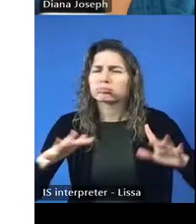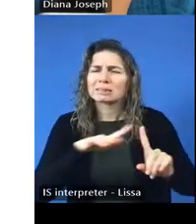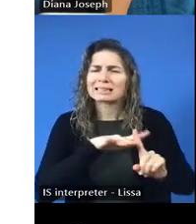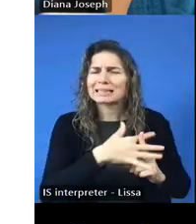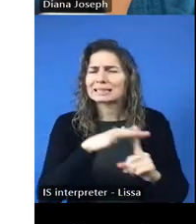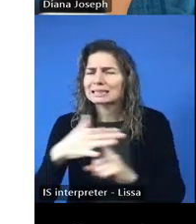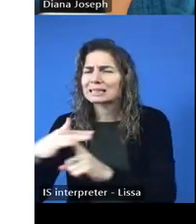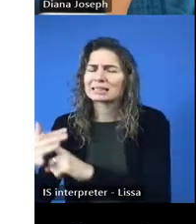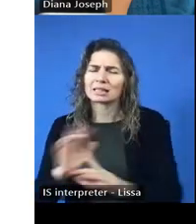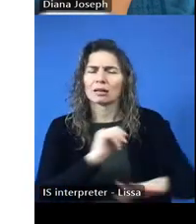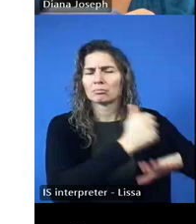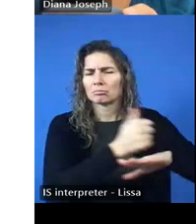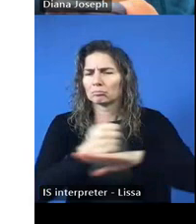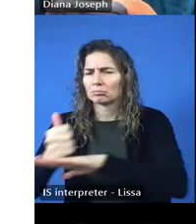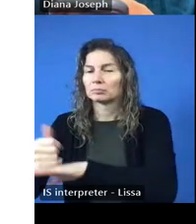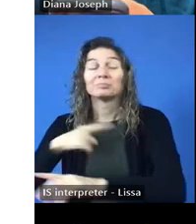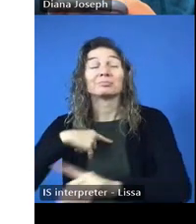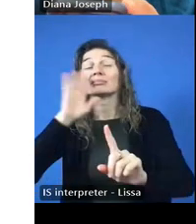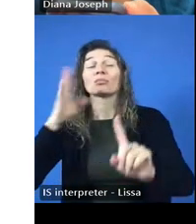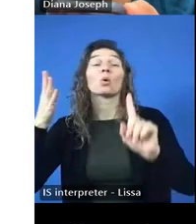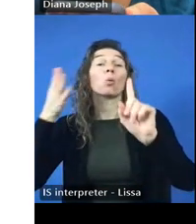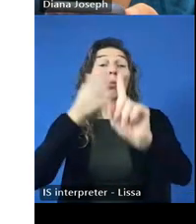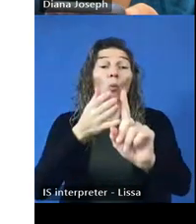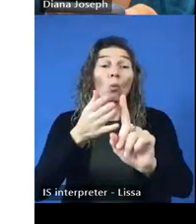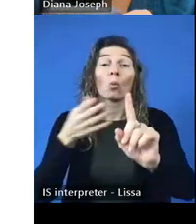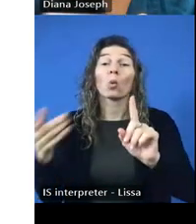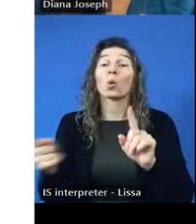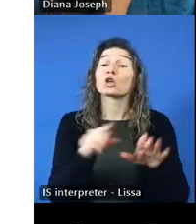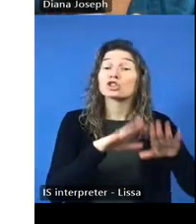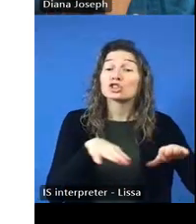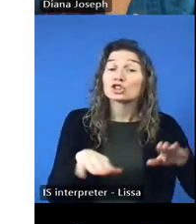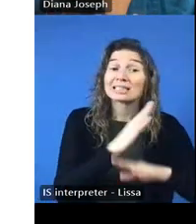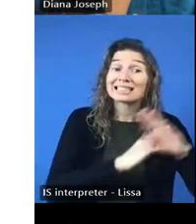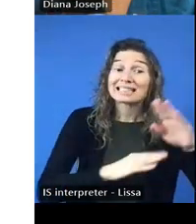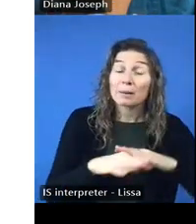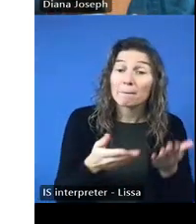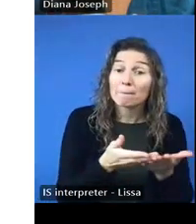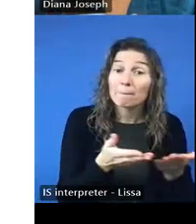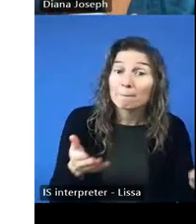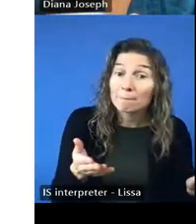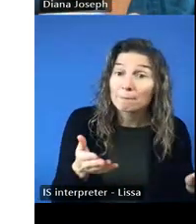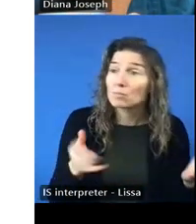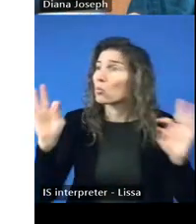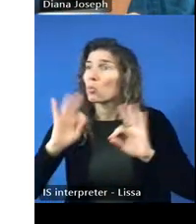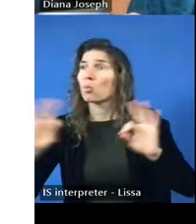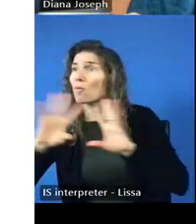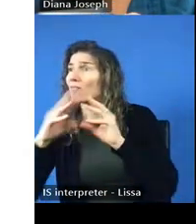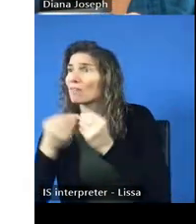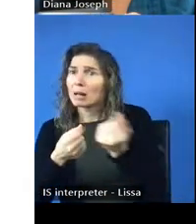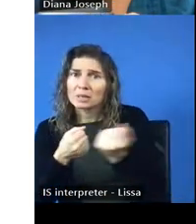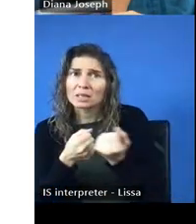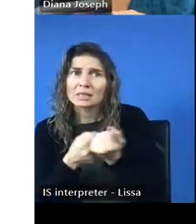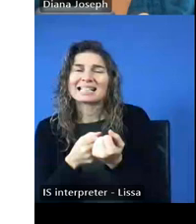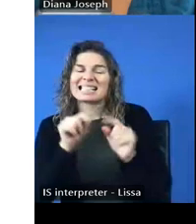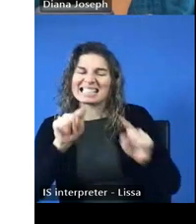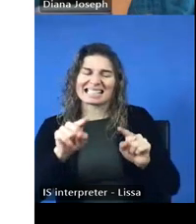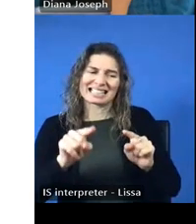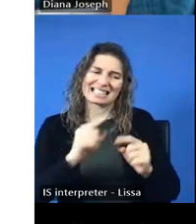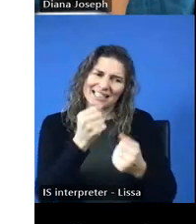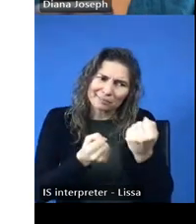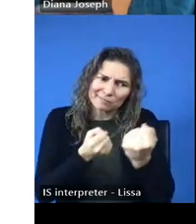work aims to strengthen support for children with disabilities and children without family care, who often experience